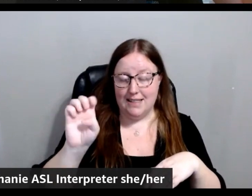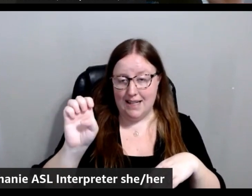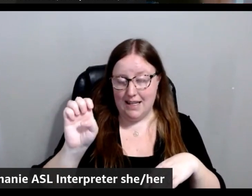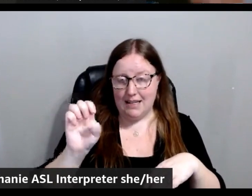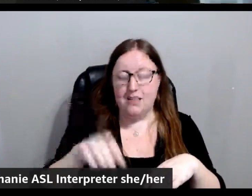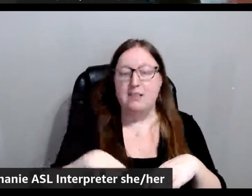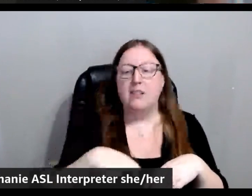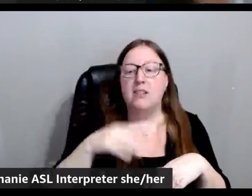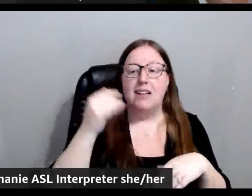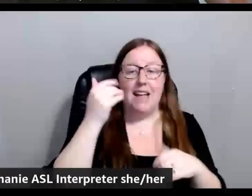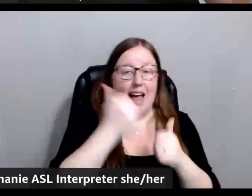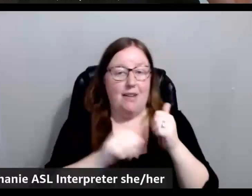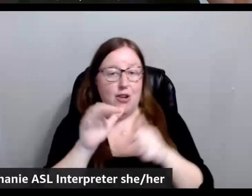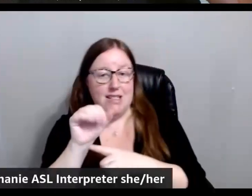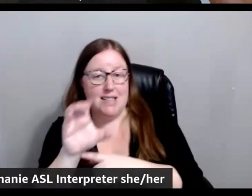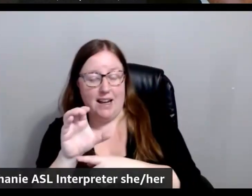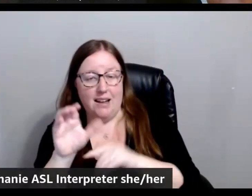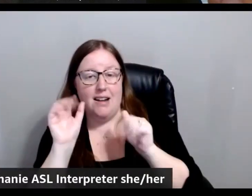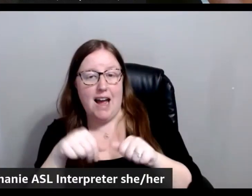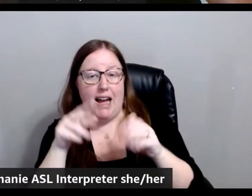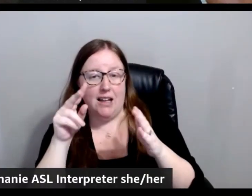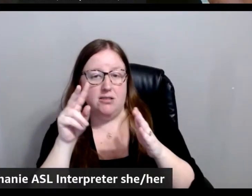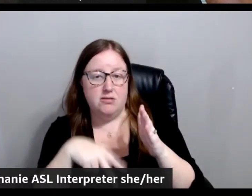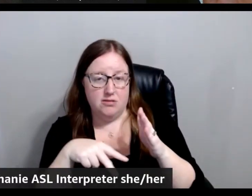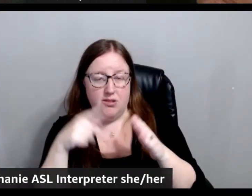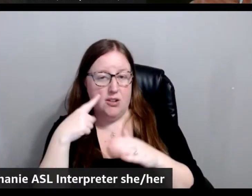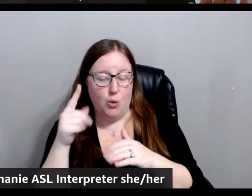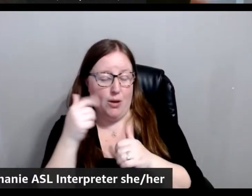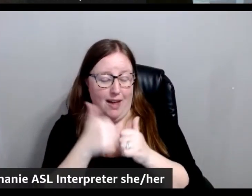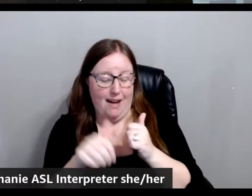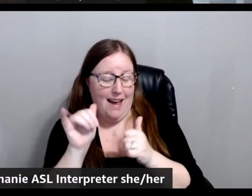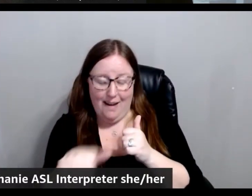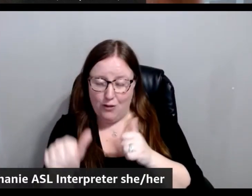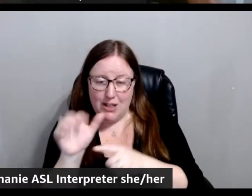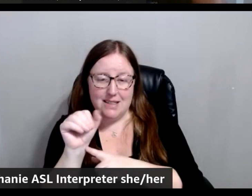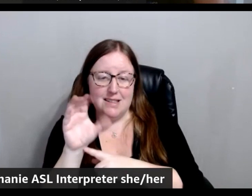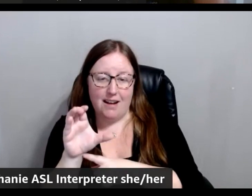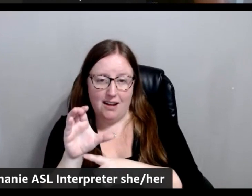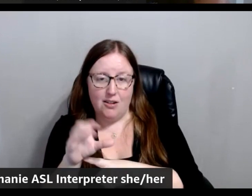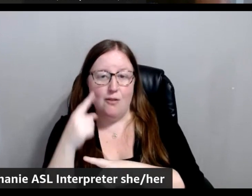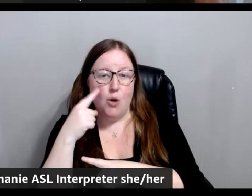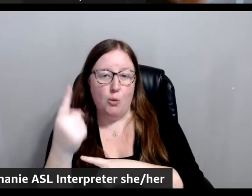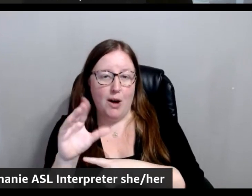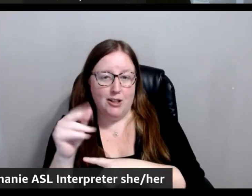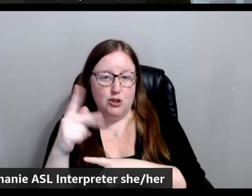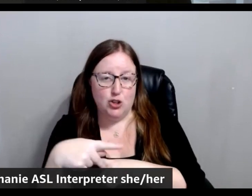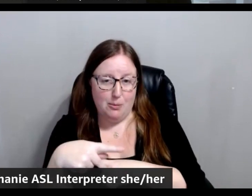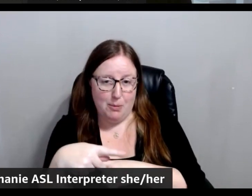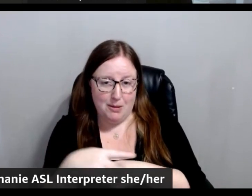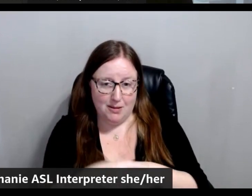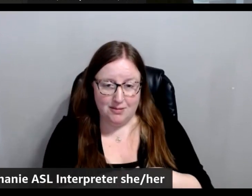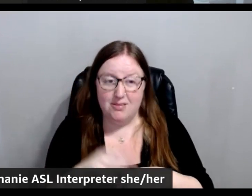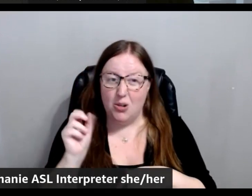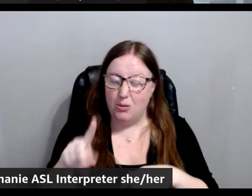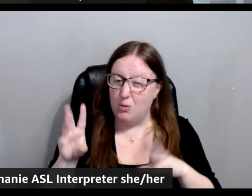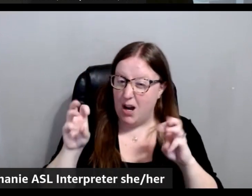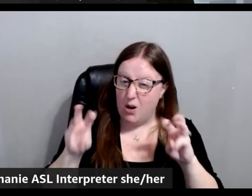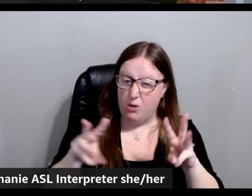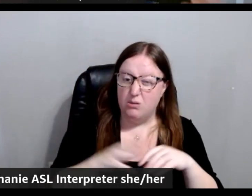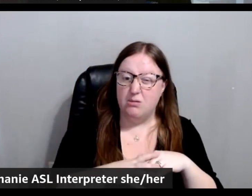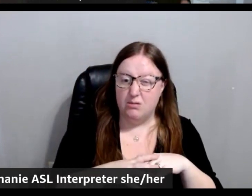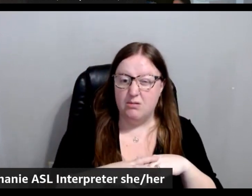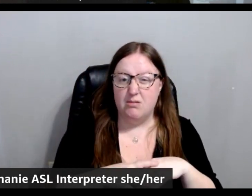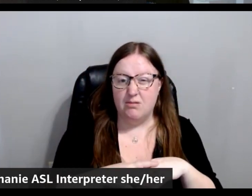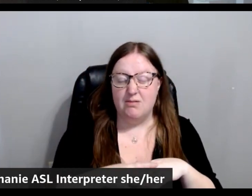second, I can read all of the content from those 20 SSDs every second on a single chip. Okay? Wow. Just to give